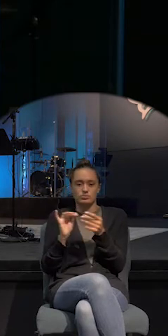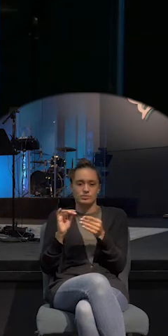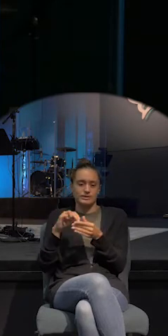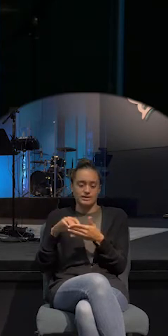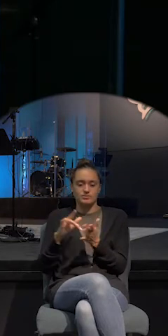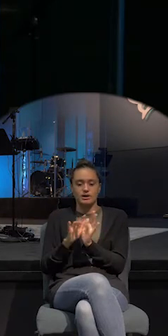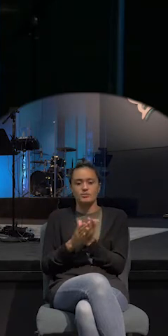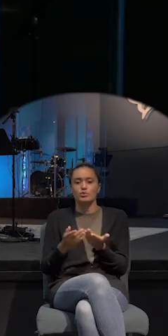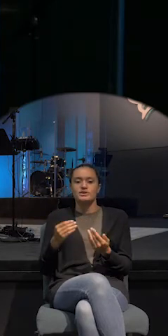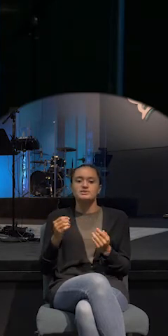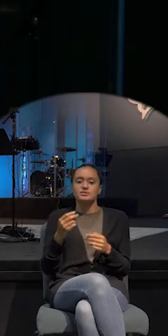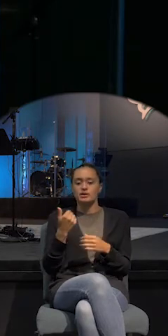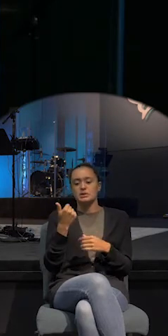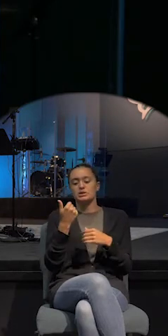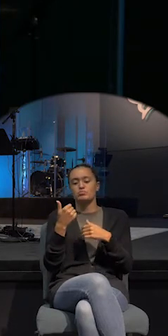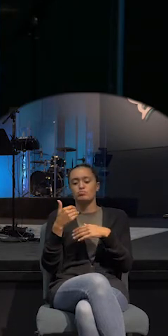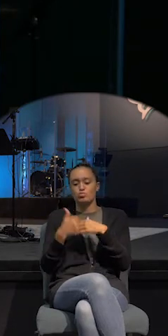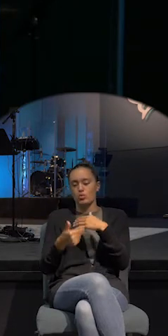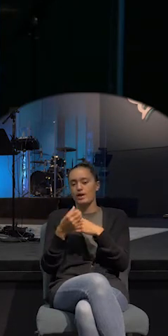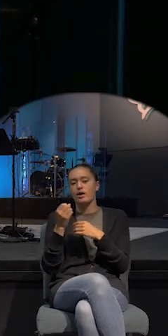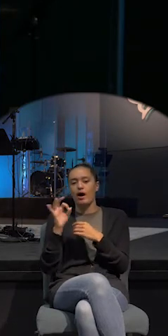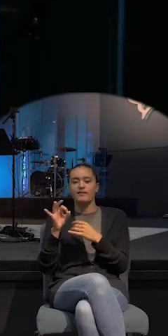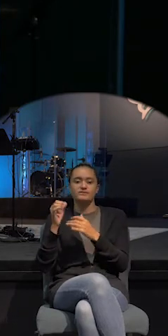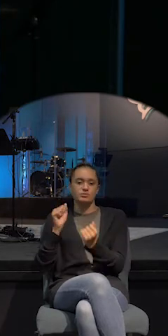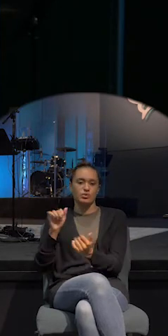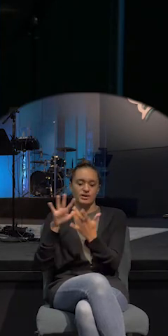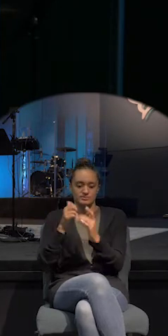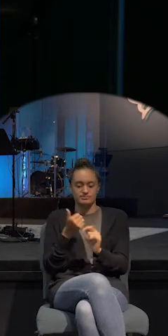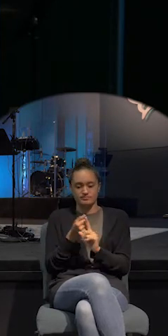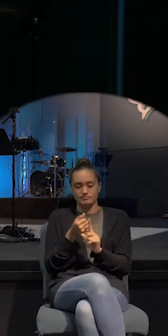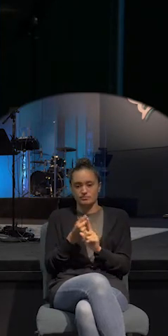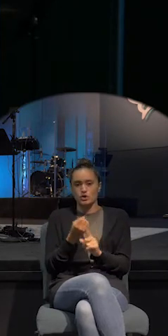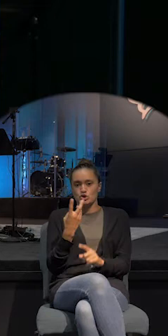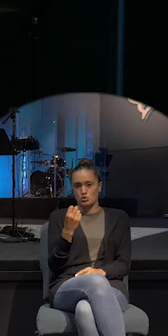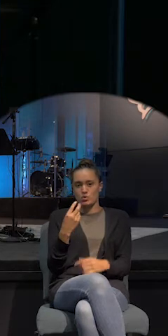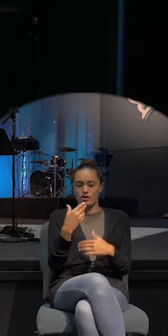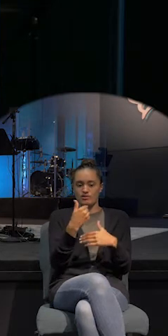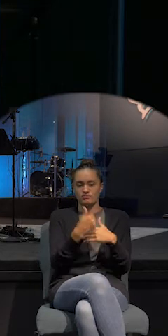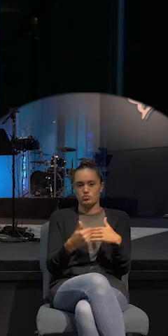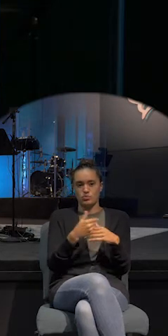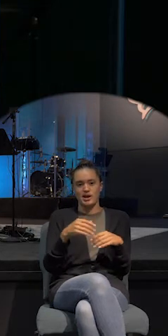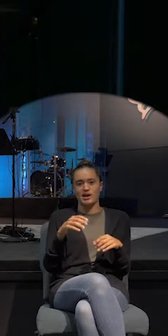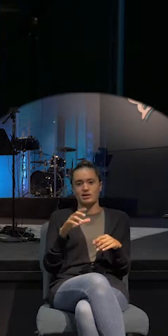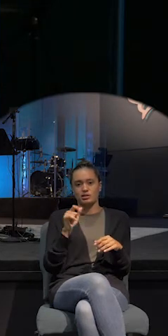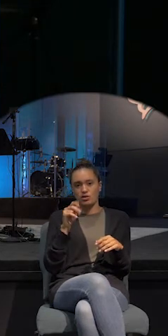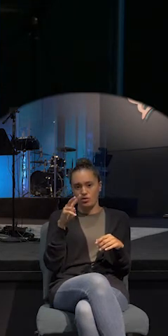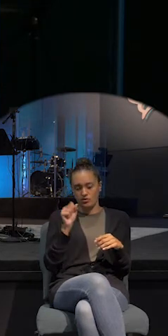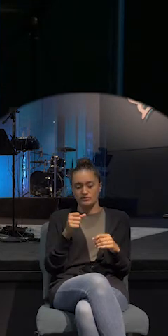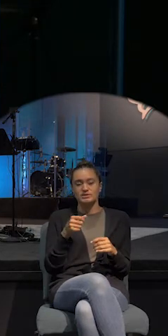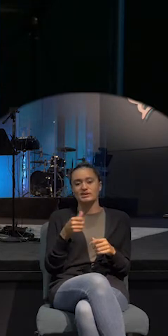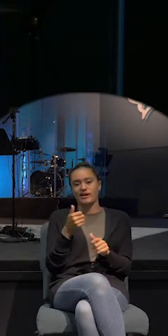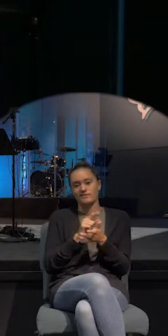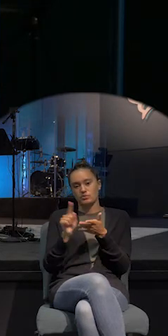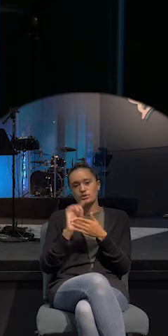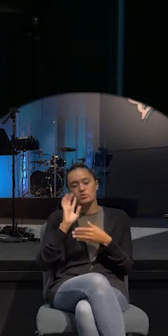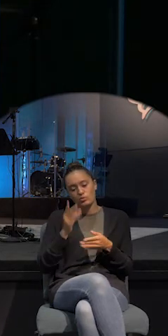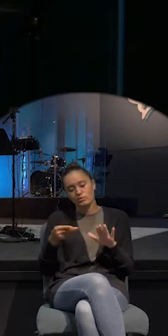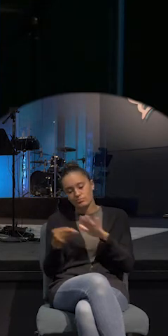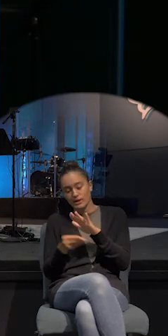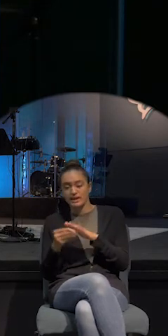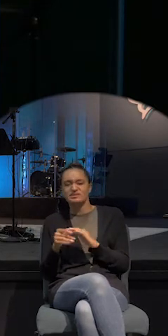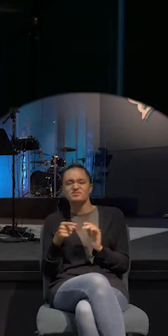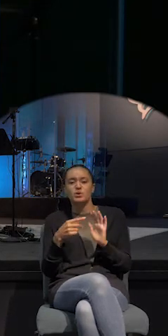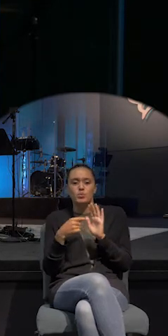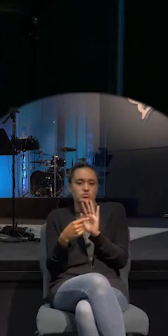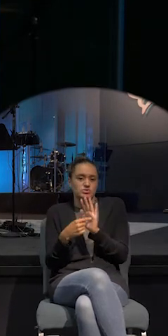presence. These were 12 loaves of bread. They were baked weekly, and they represented the 12 tribes of Israel. In